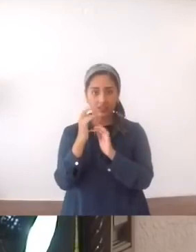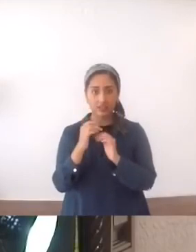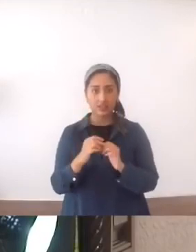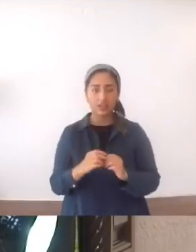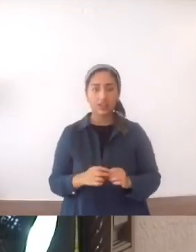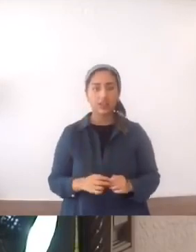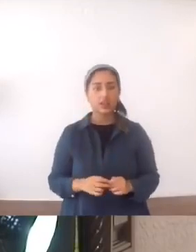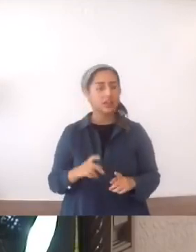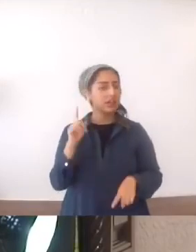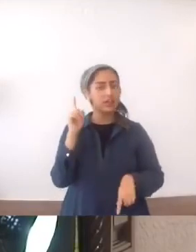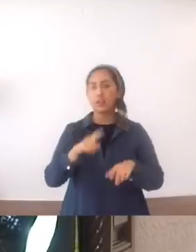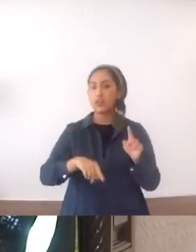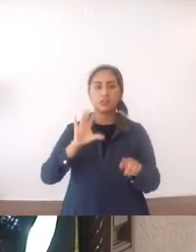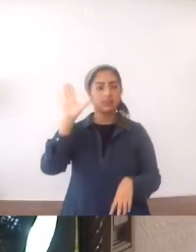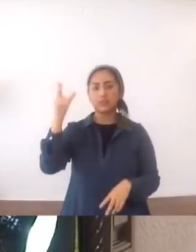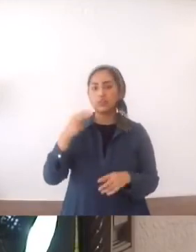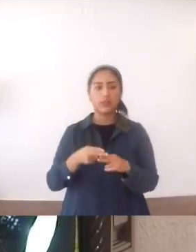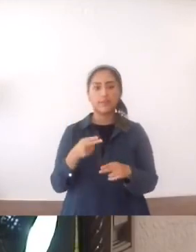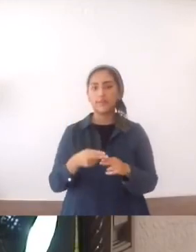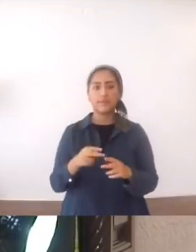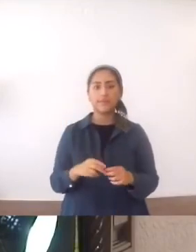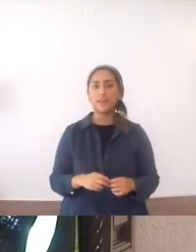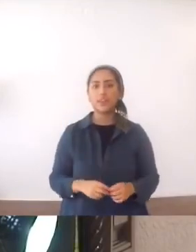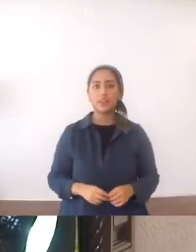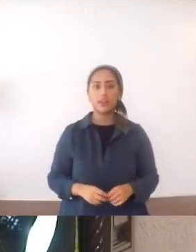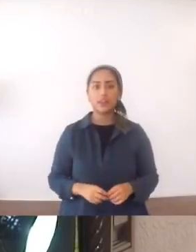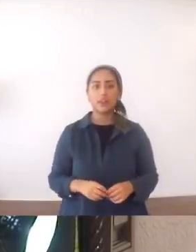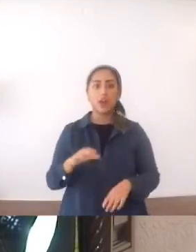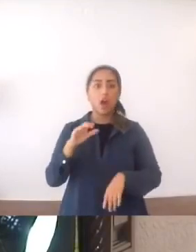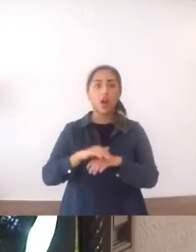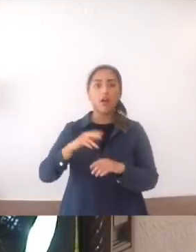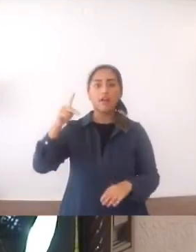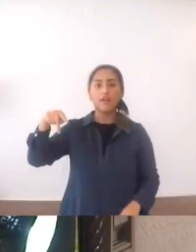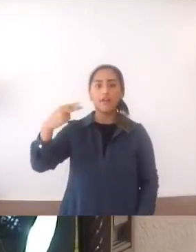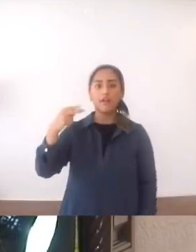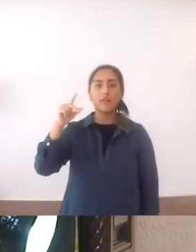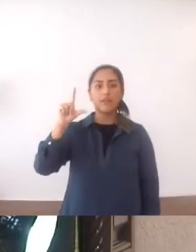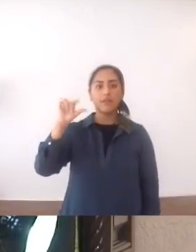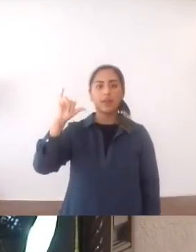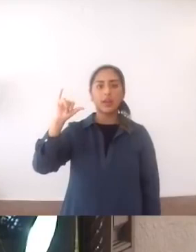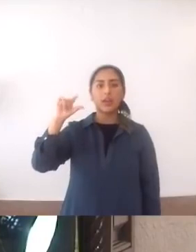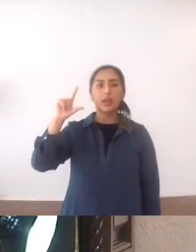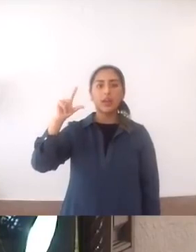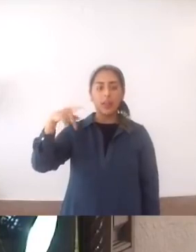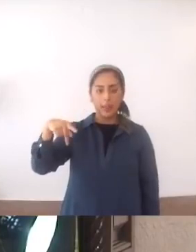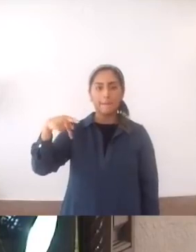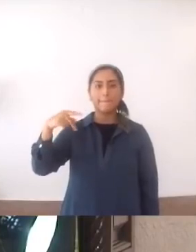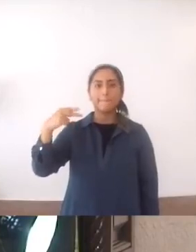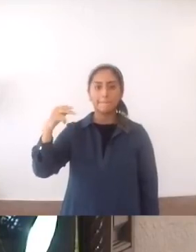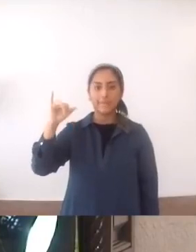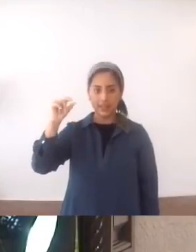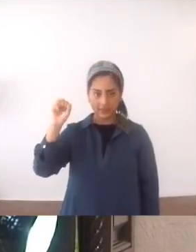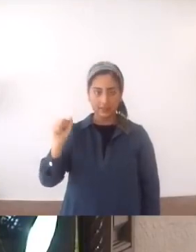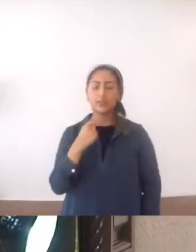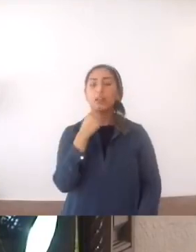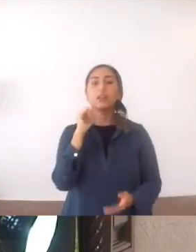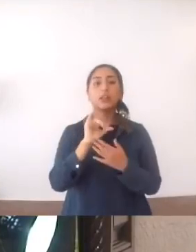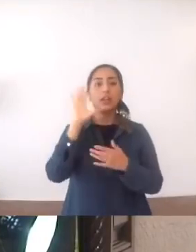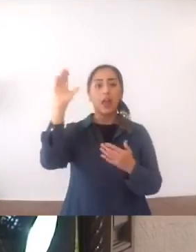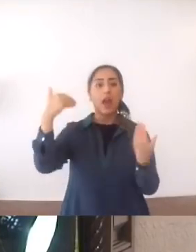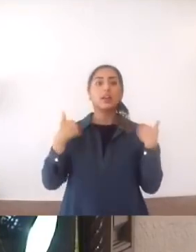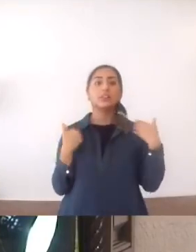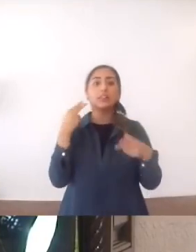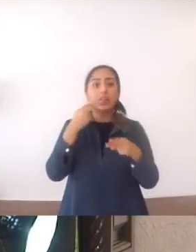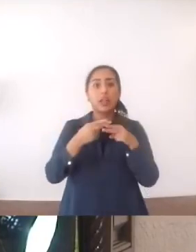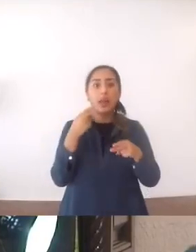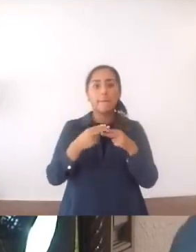Yahshua, Jesús because Jesus no puede ser su nombre. cannot be His name. En Filipenses, In Philippians, capítulo 2, chapter dice 2, que Él